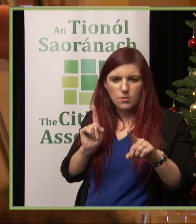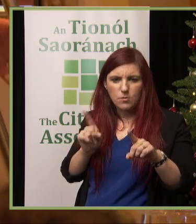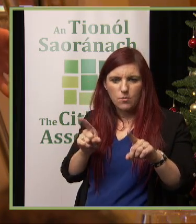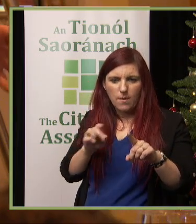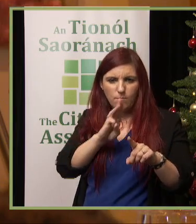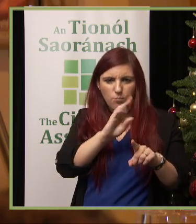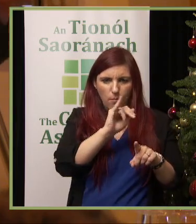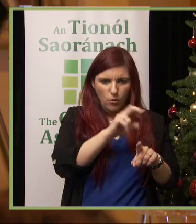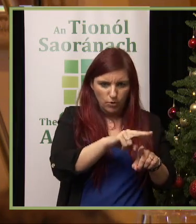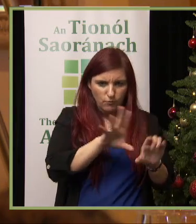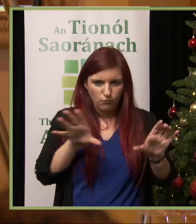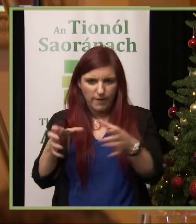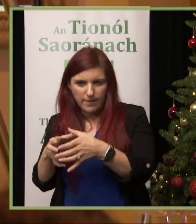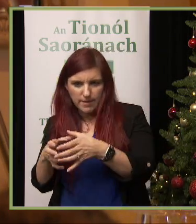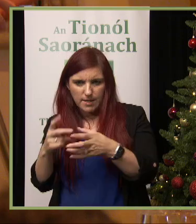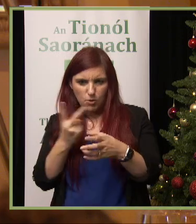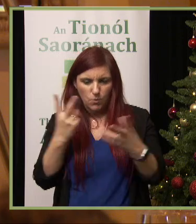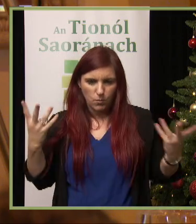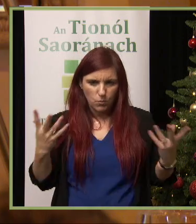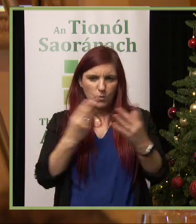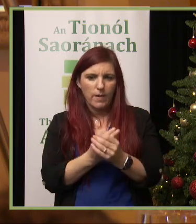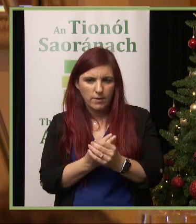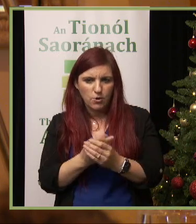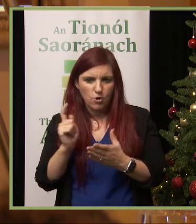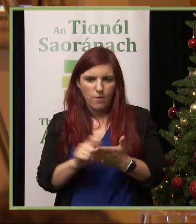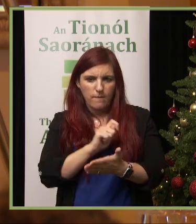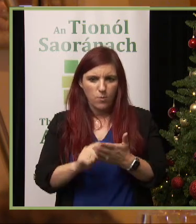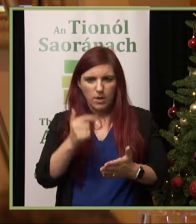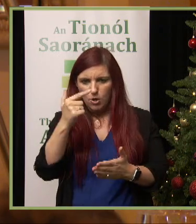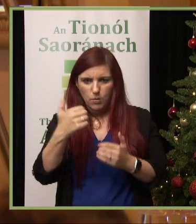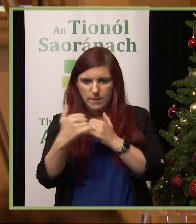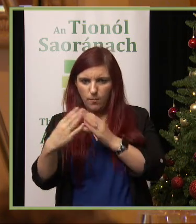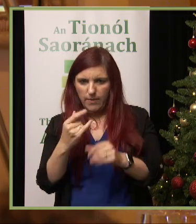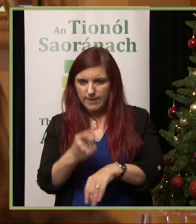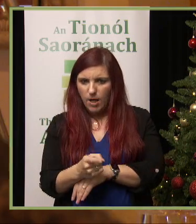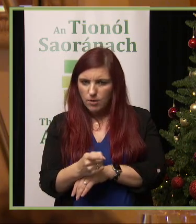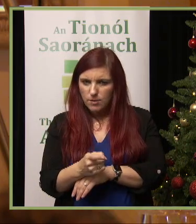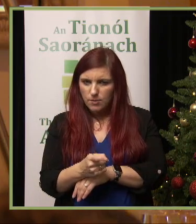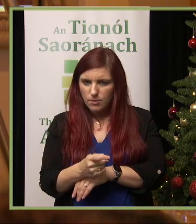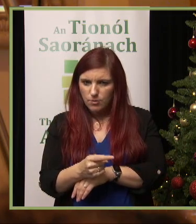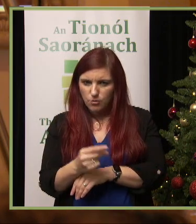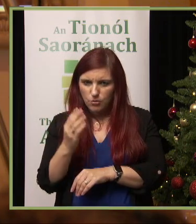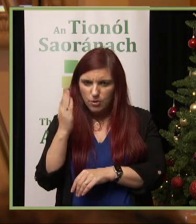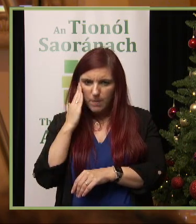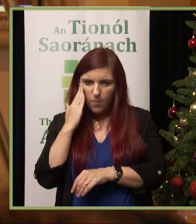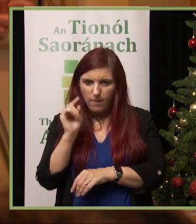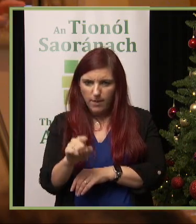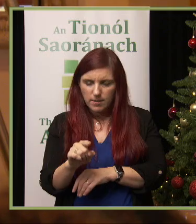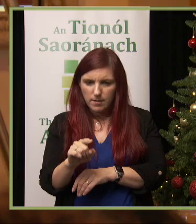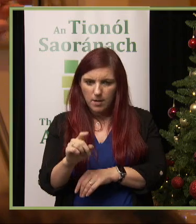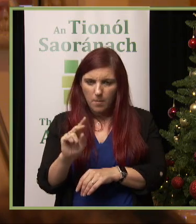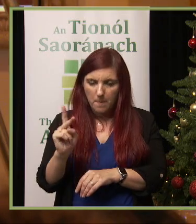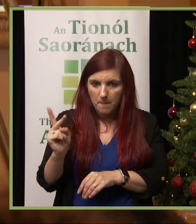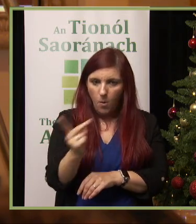proportionate ring-fencing merges both of those, so you are voting on two separate things there in it. So just to be aware of that. They're